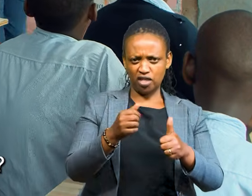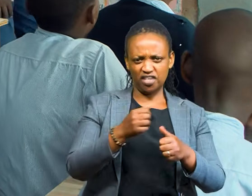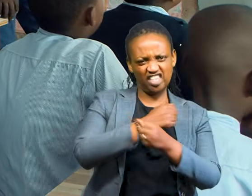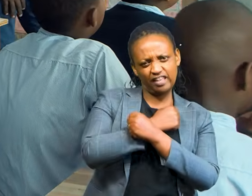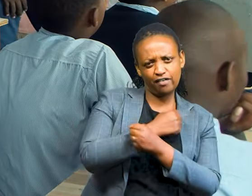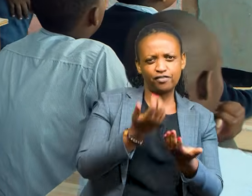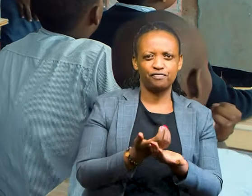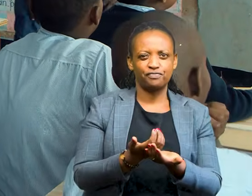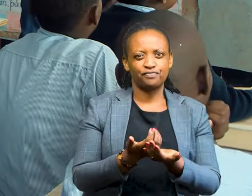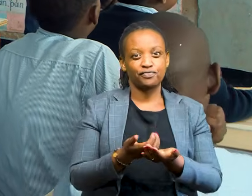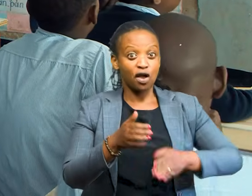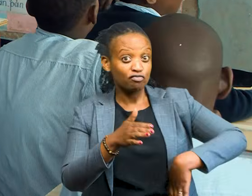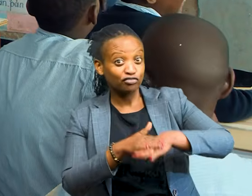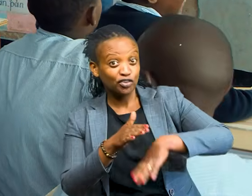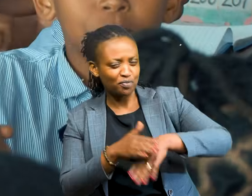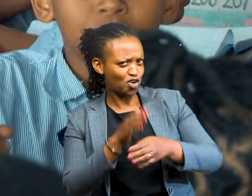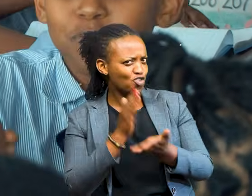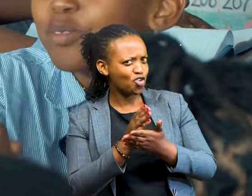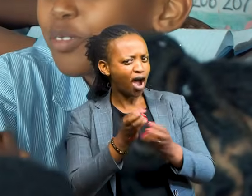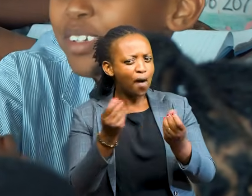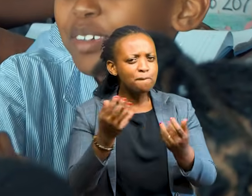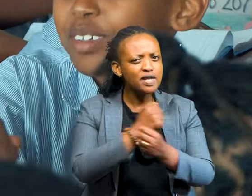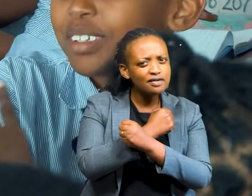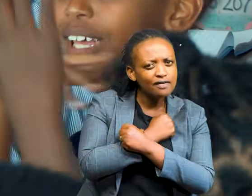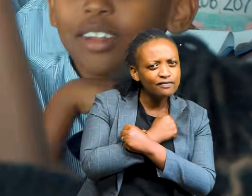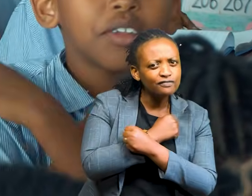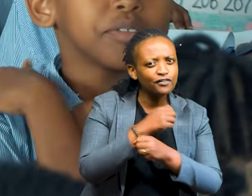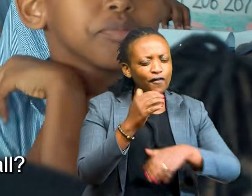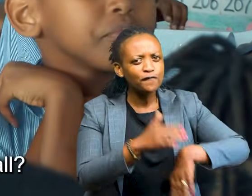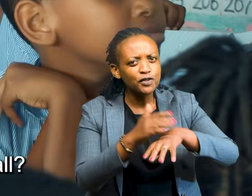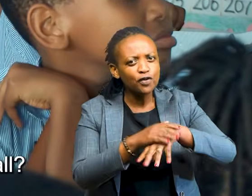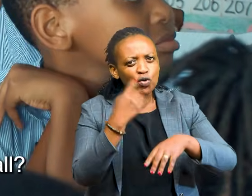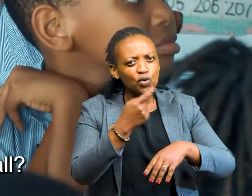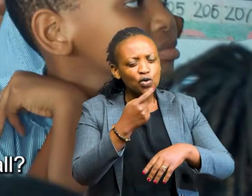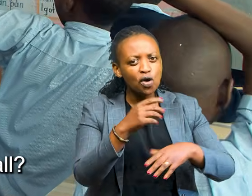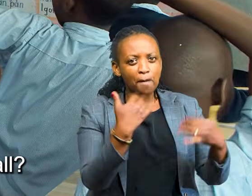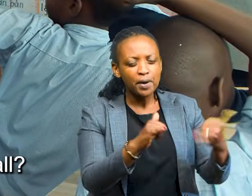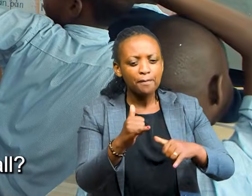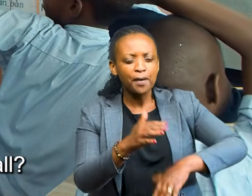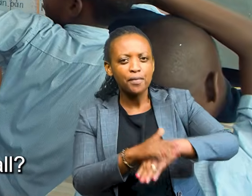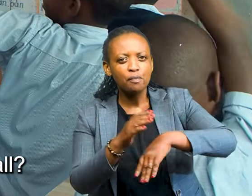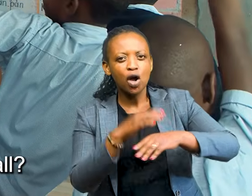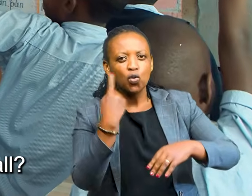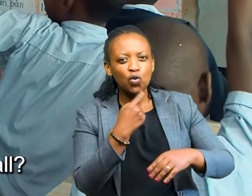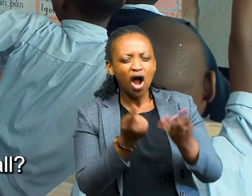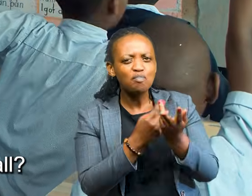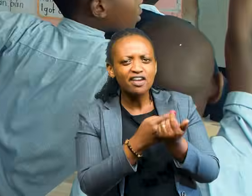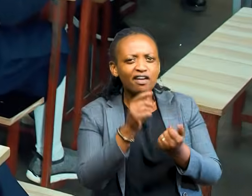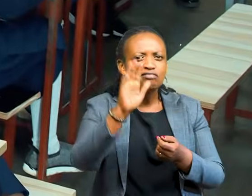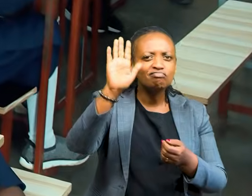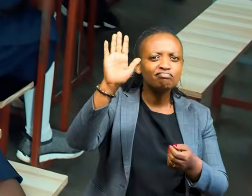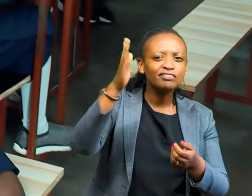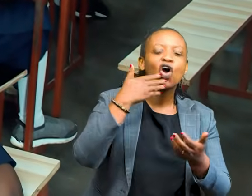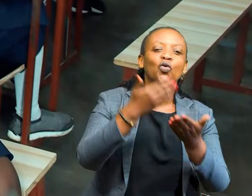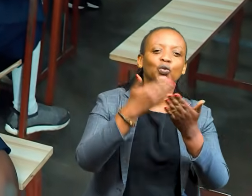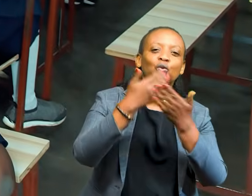playing? Football. Sure. How many like football? Playing football. How many of you like playing football?